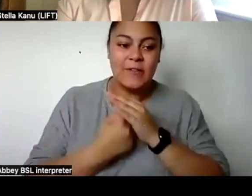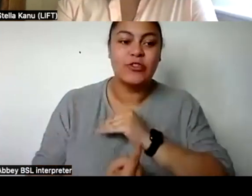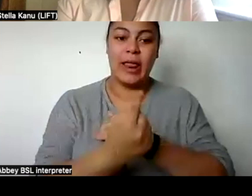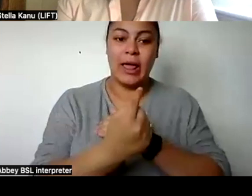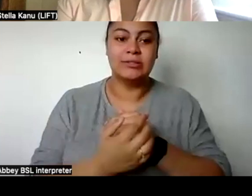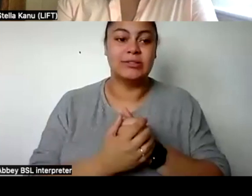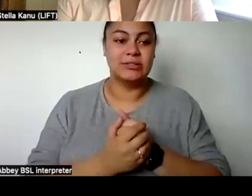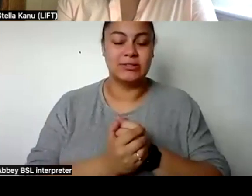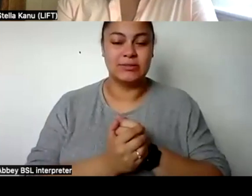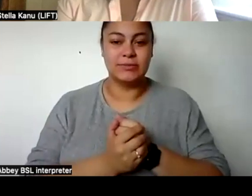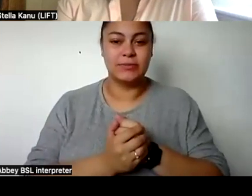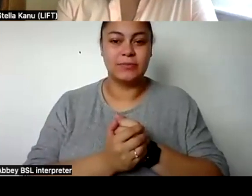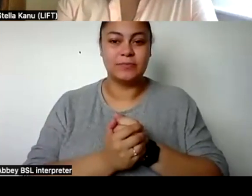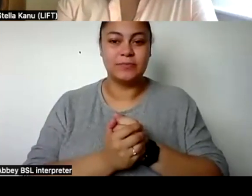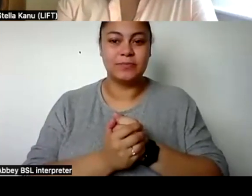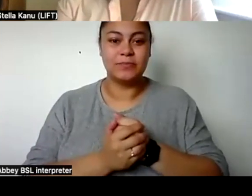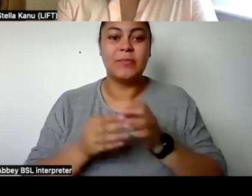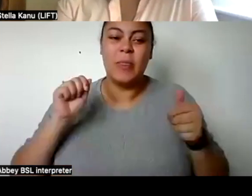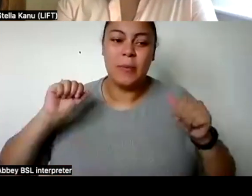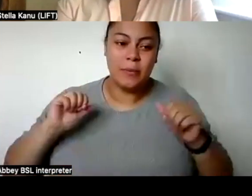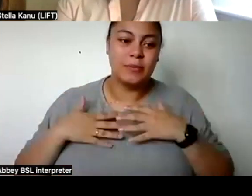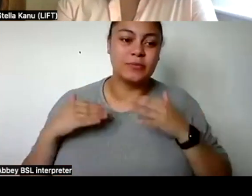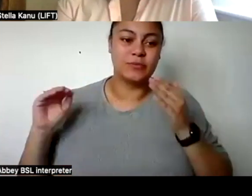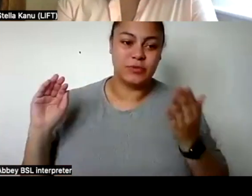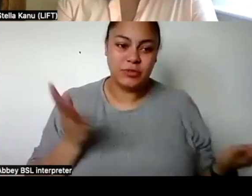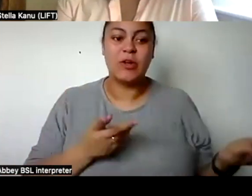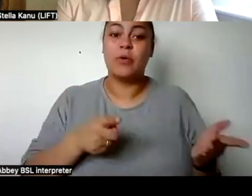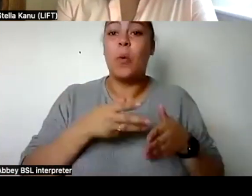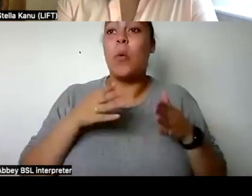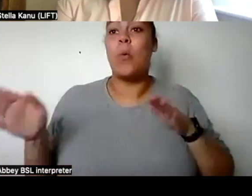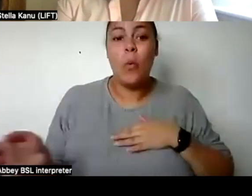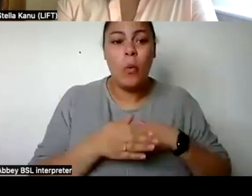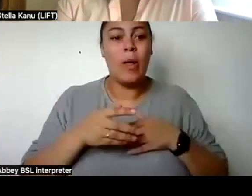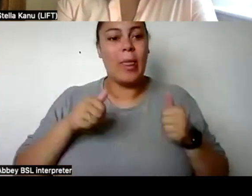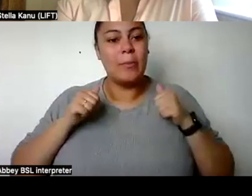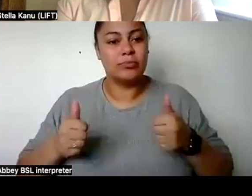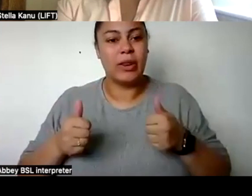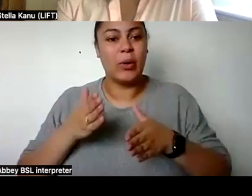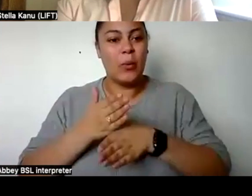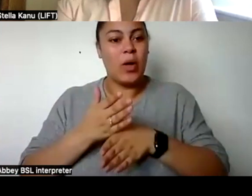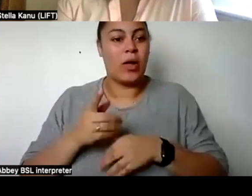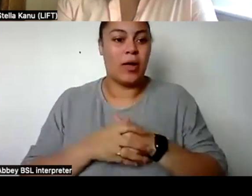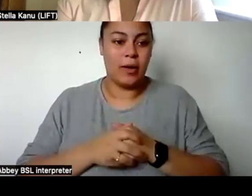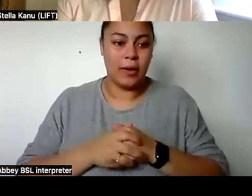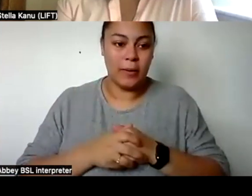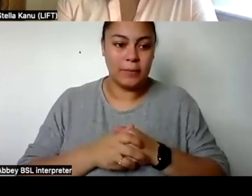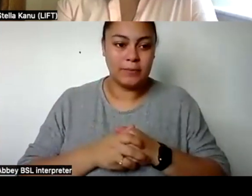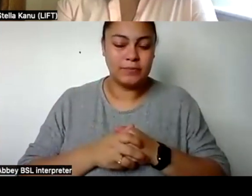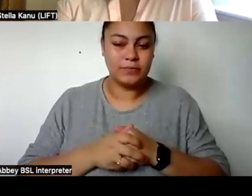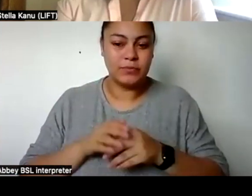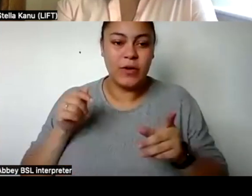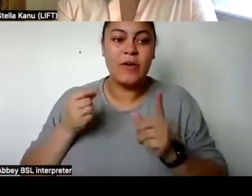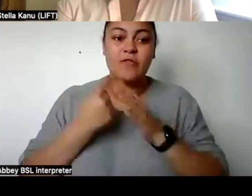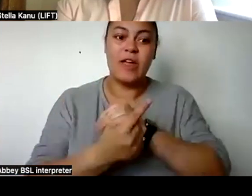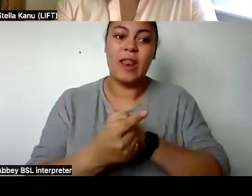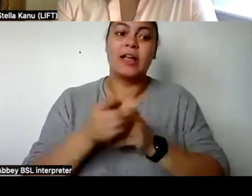service to you all and the brilliant work that you do. This evening's event is part of Freelance Futures, a